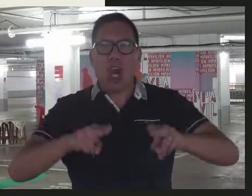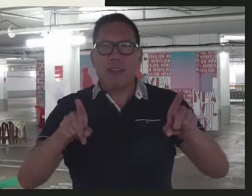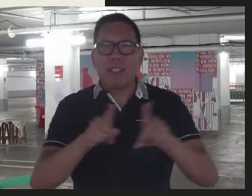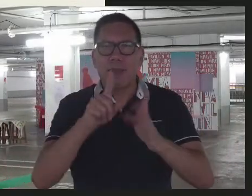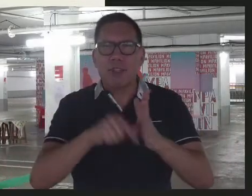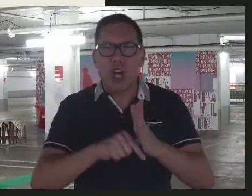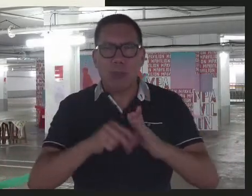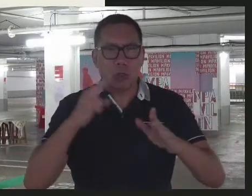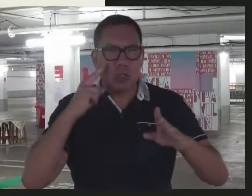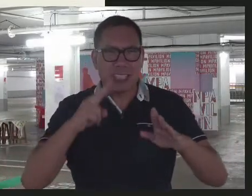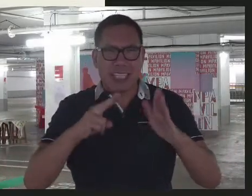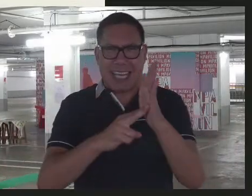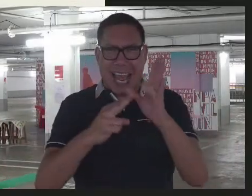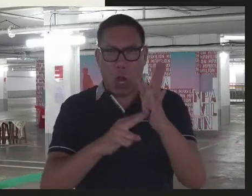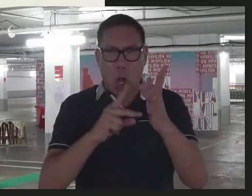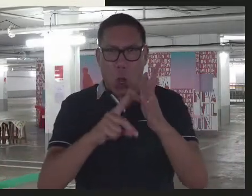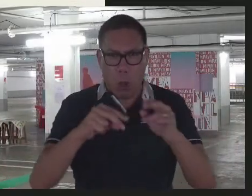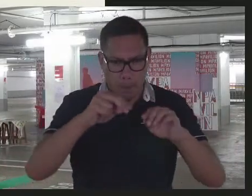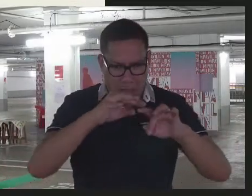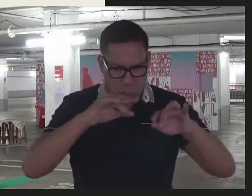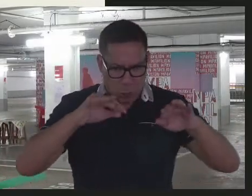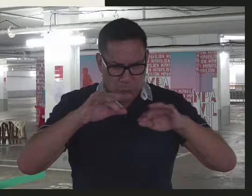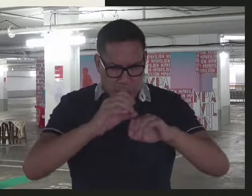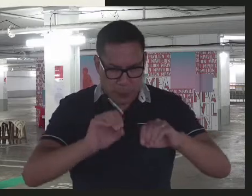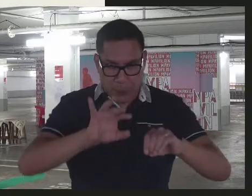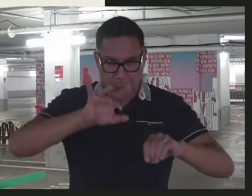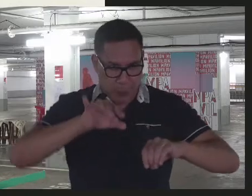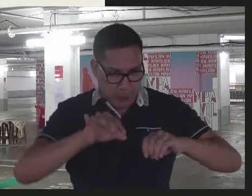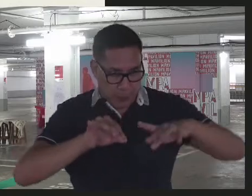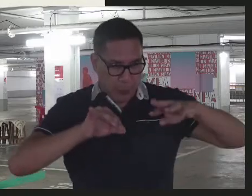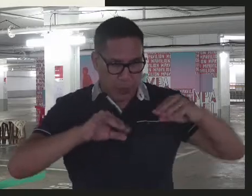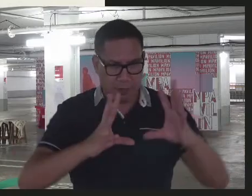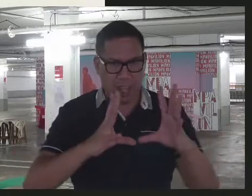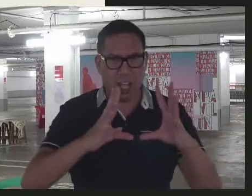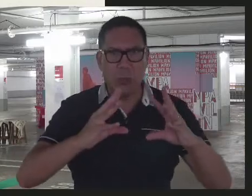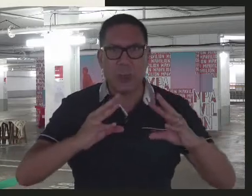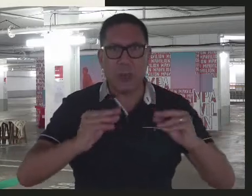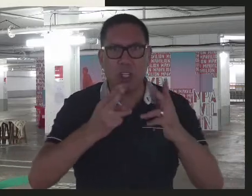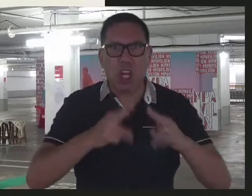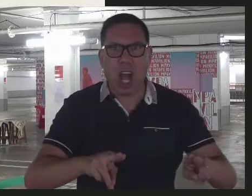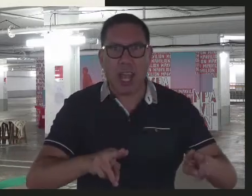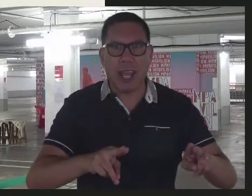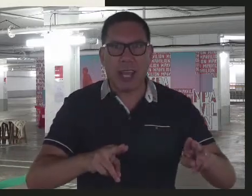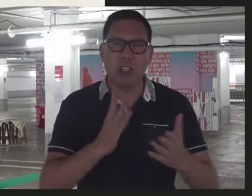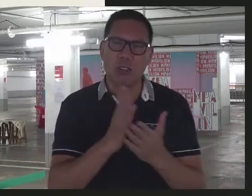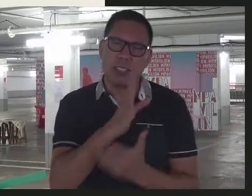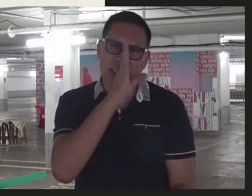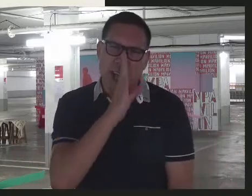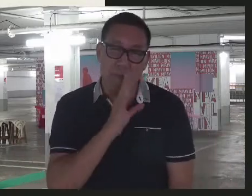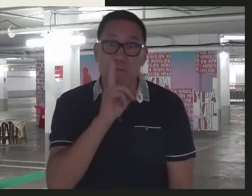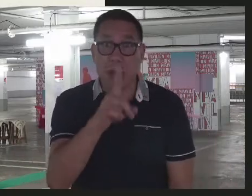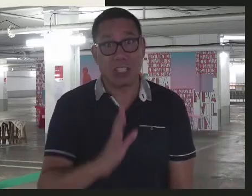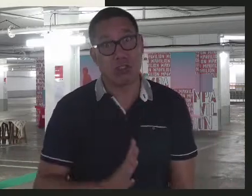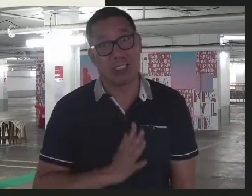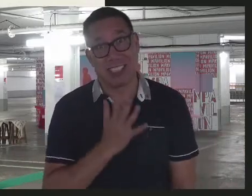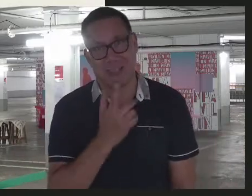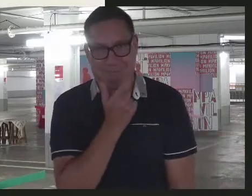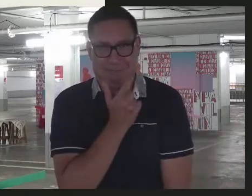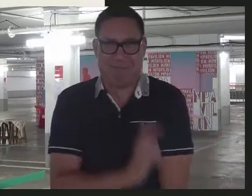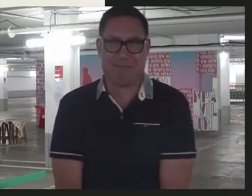these nanoparticles just going off and dying, and it was quite sad, but interesting.